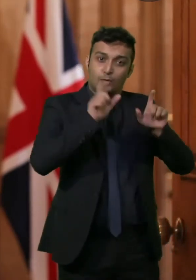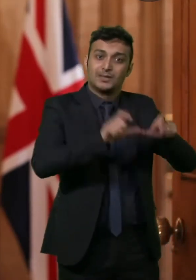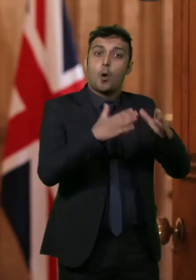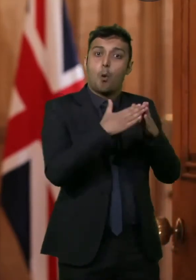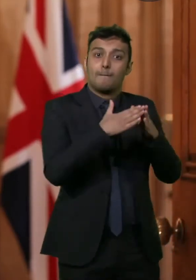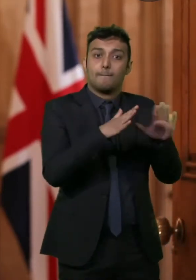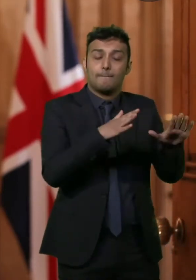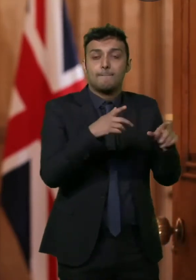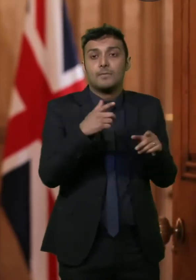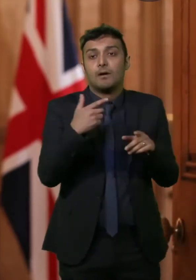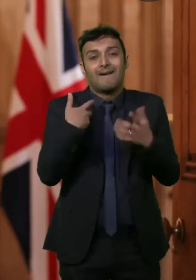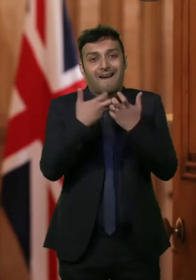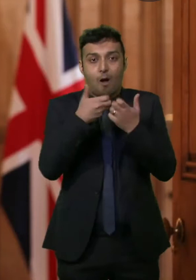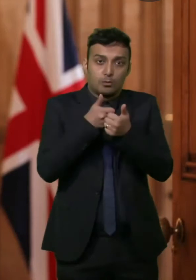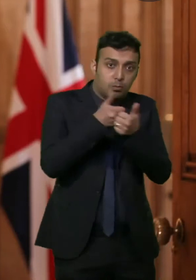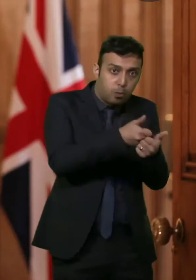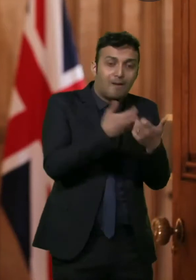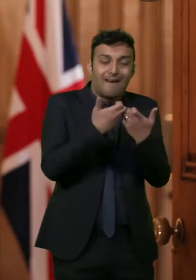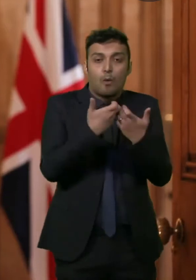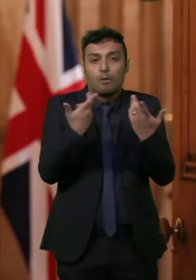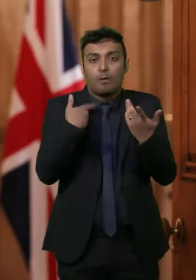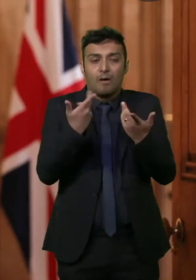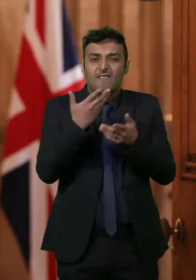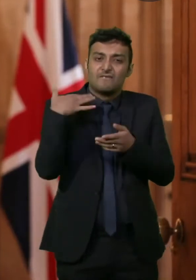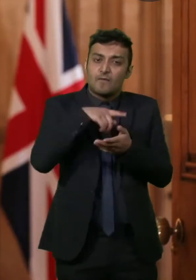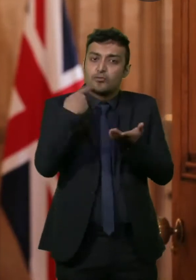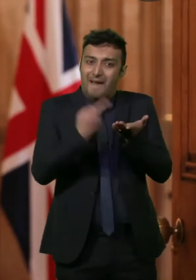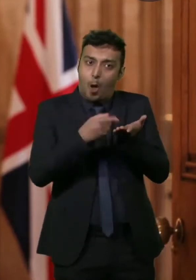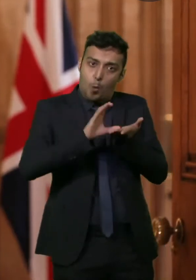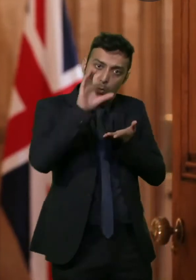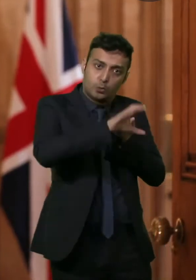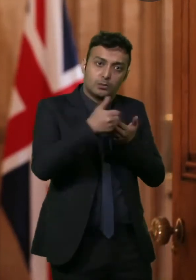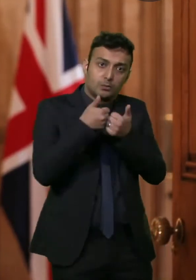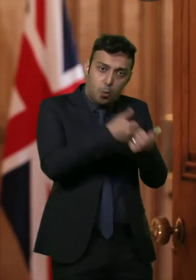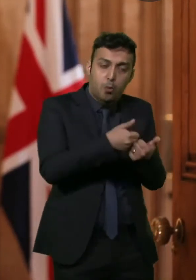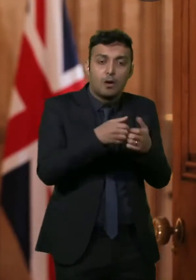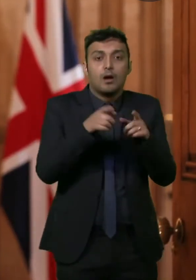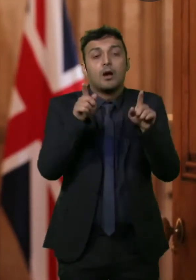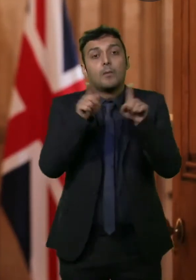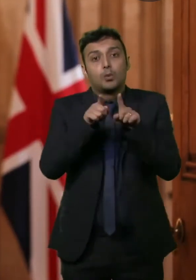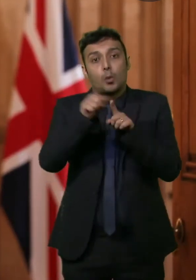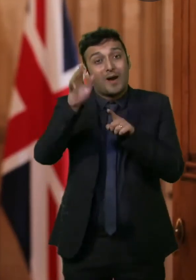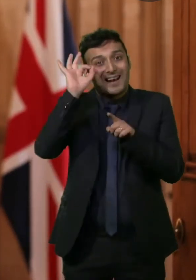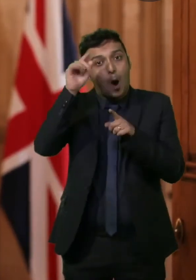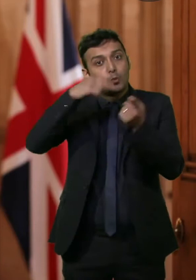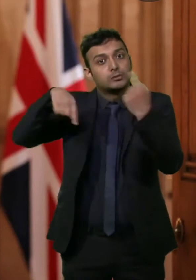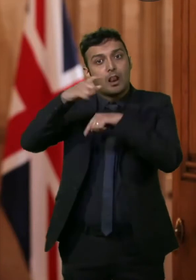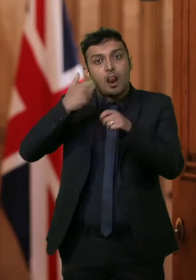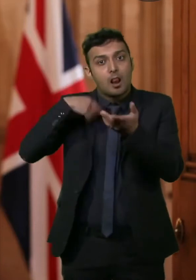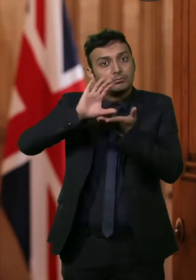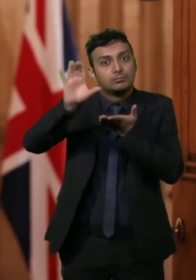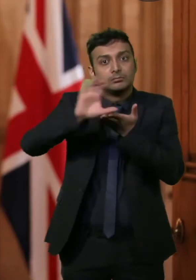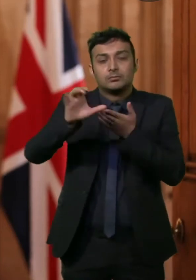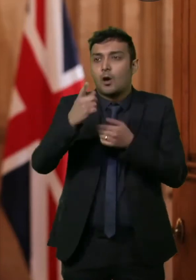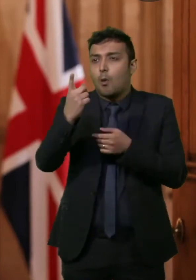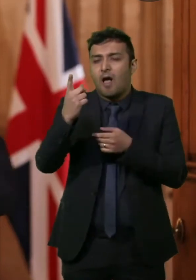£500 support and all the rest of it, is giving money particularly to councils. I have a figure of £170 million more in my head to